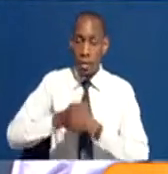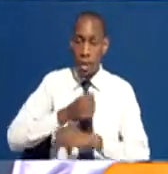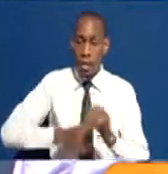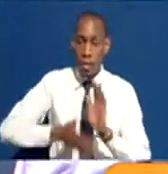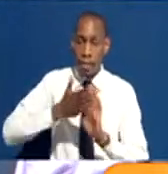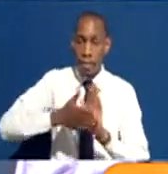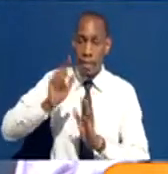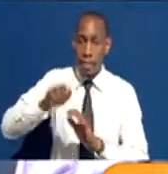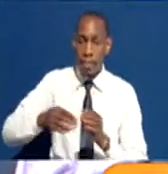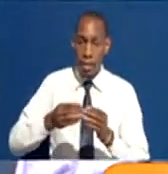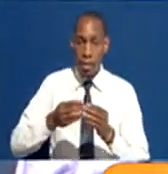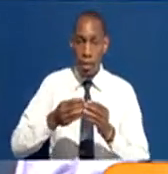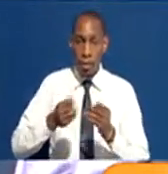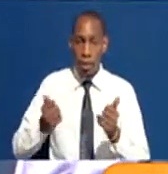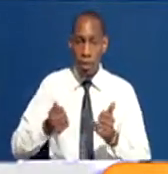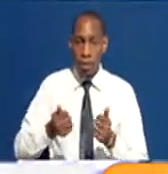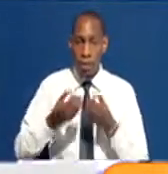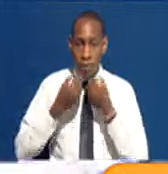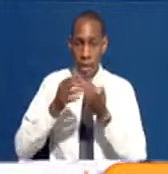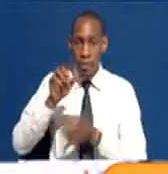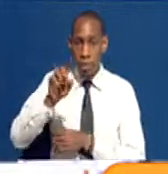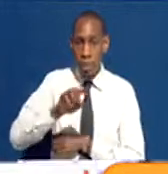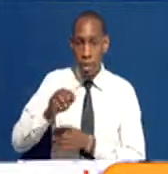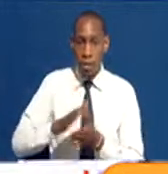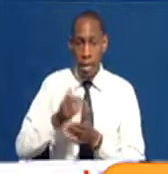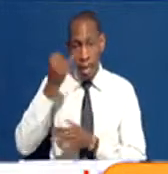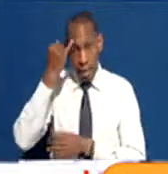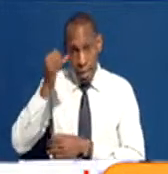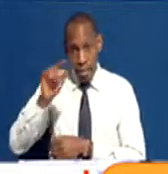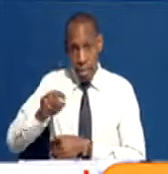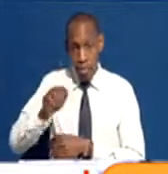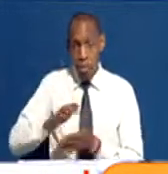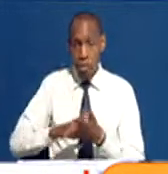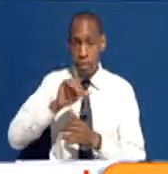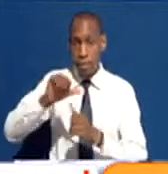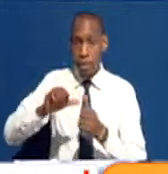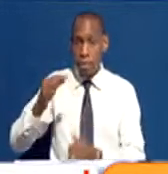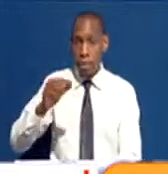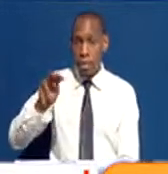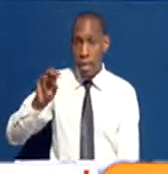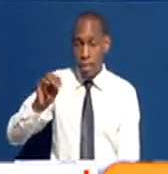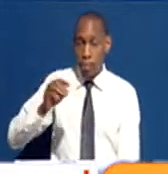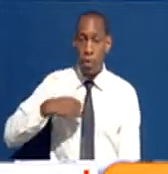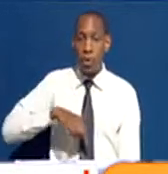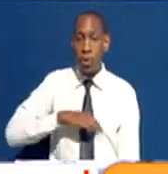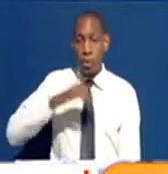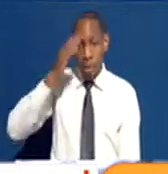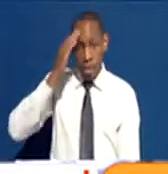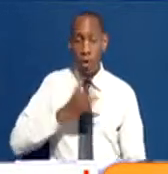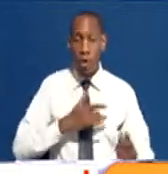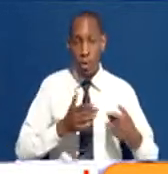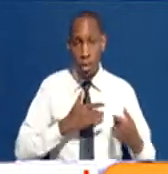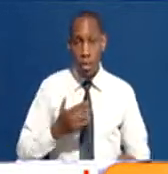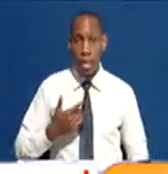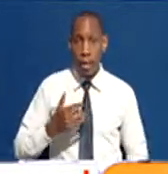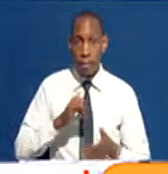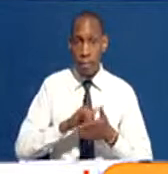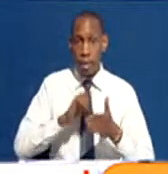to address misinformation and perceptions about GMOs. We note with concern